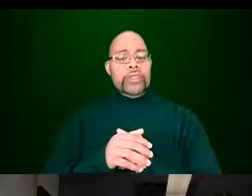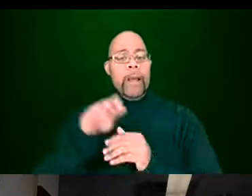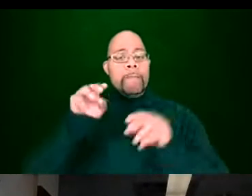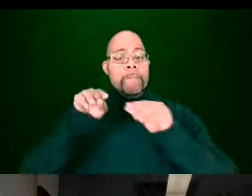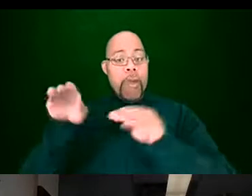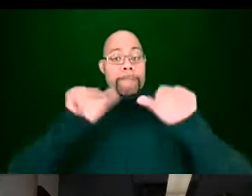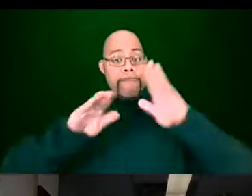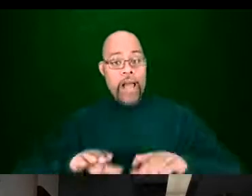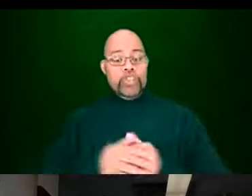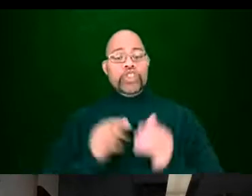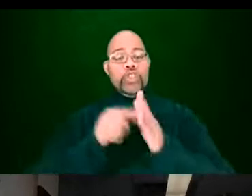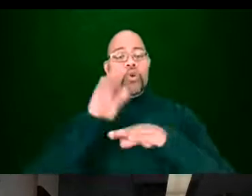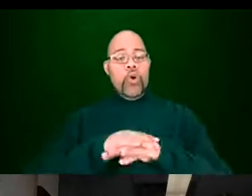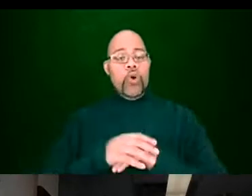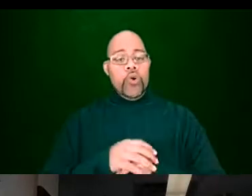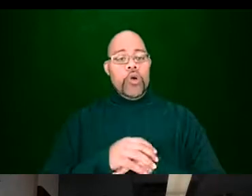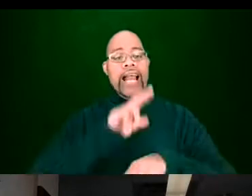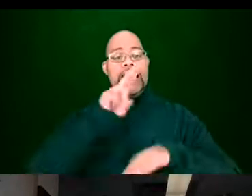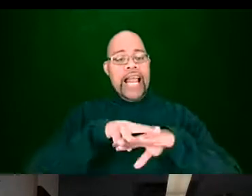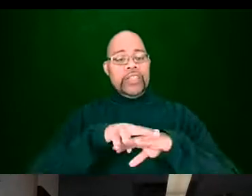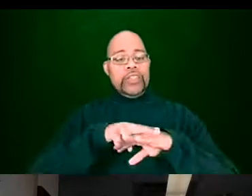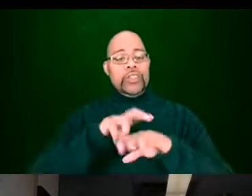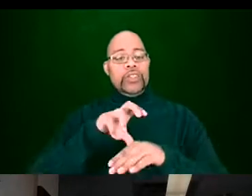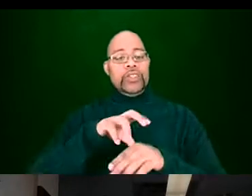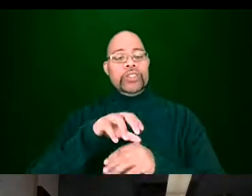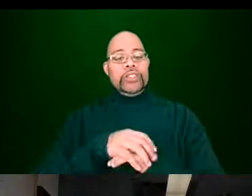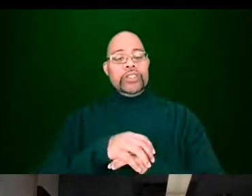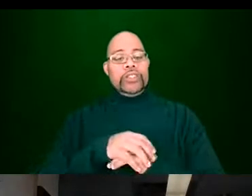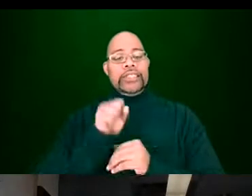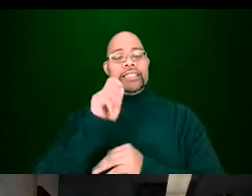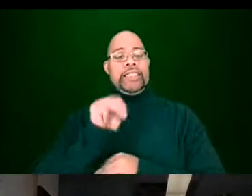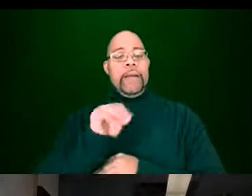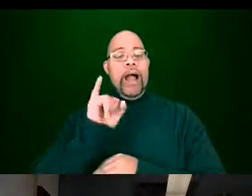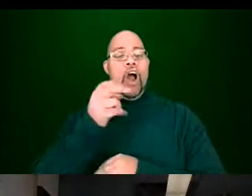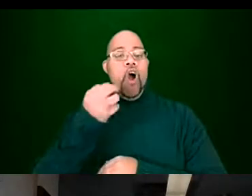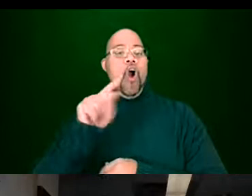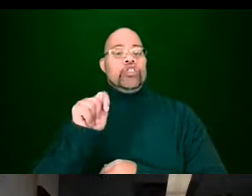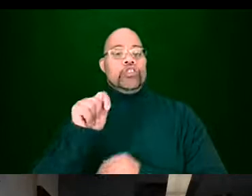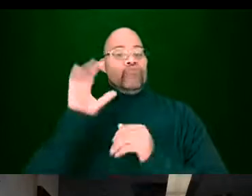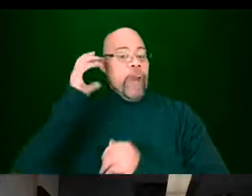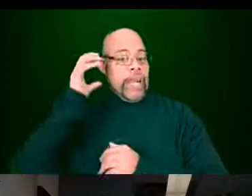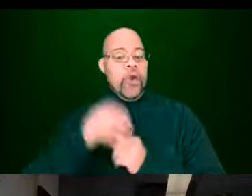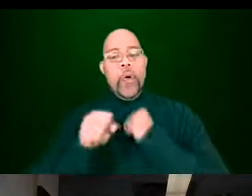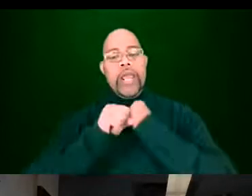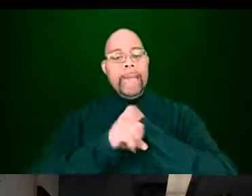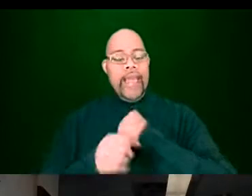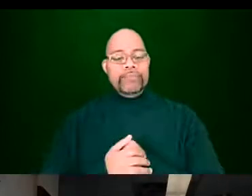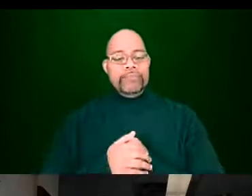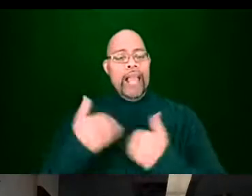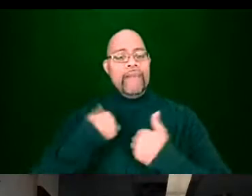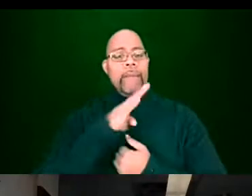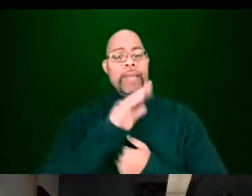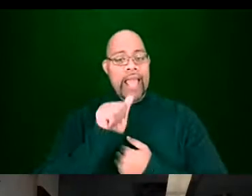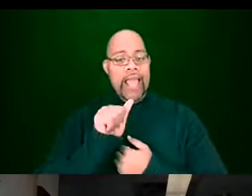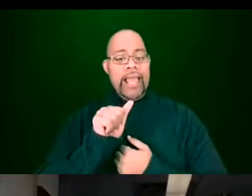biologist is featured on the national She Can STEM iHeartRadio campaign. She holds a bachelor's degree